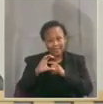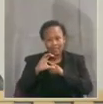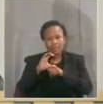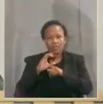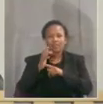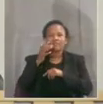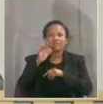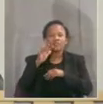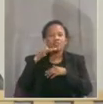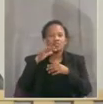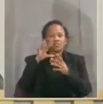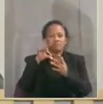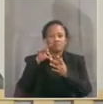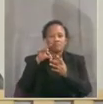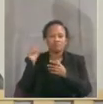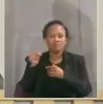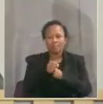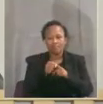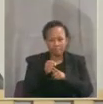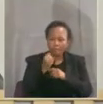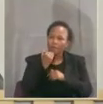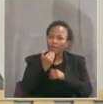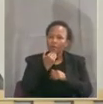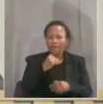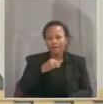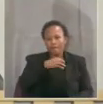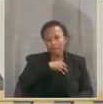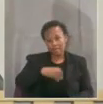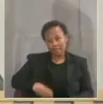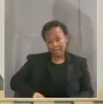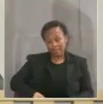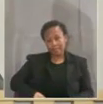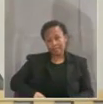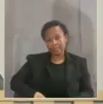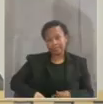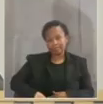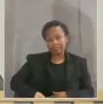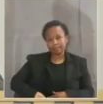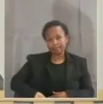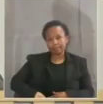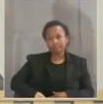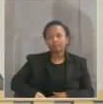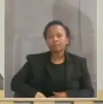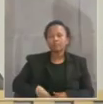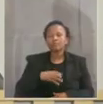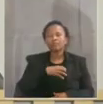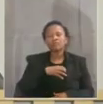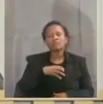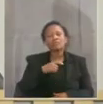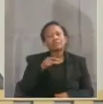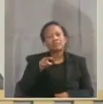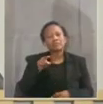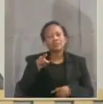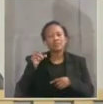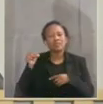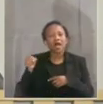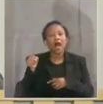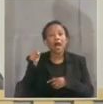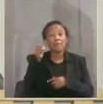appointed or established by the President. It's appointed at